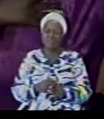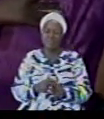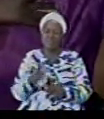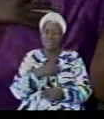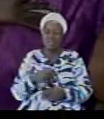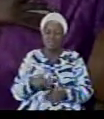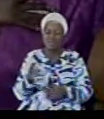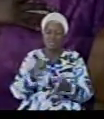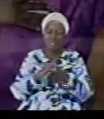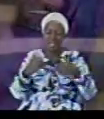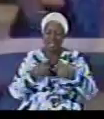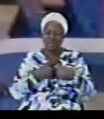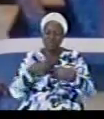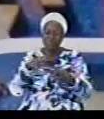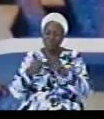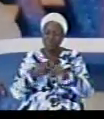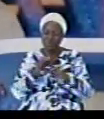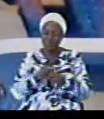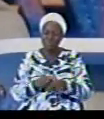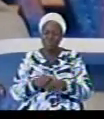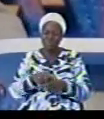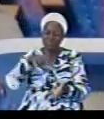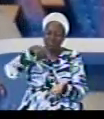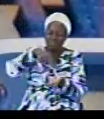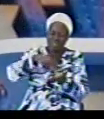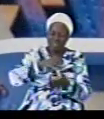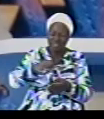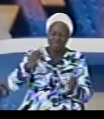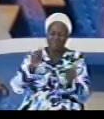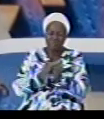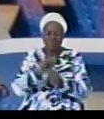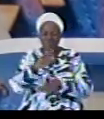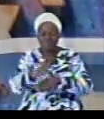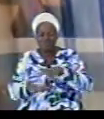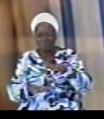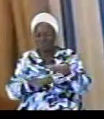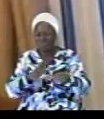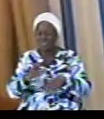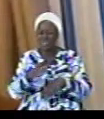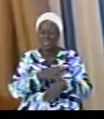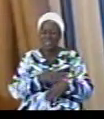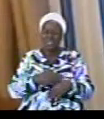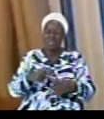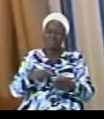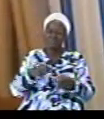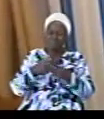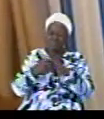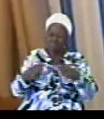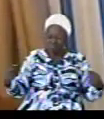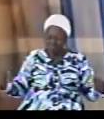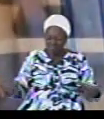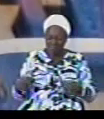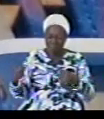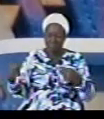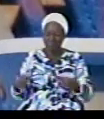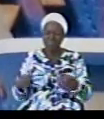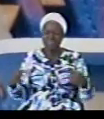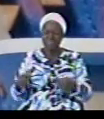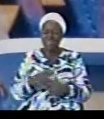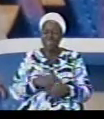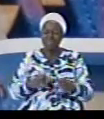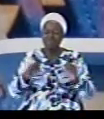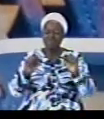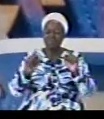with motion, problem with standing, problem with walking, arthritis and stroke